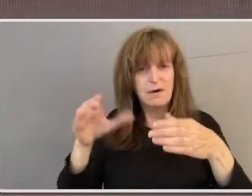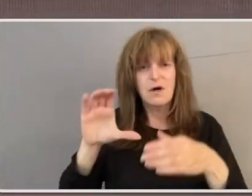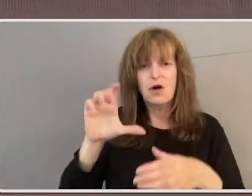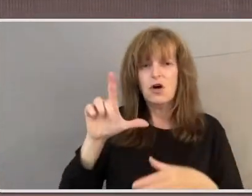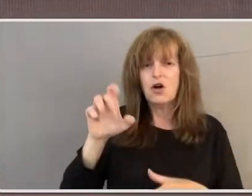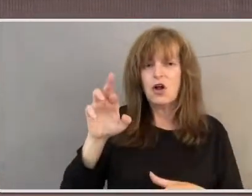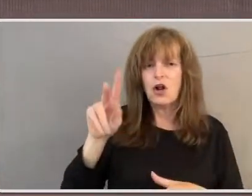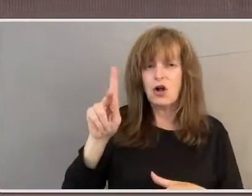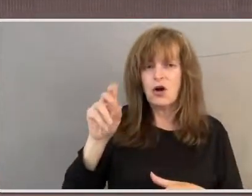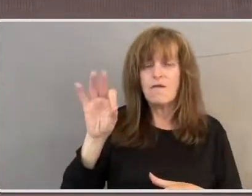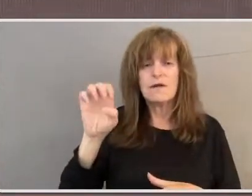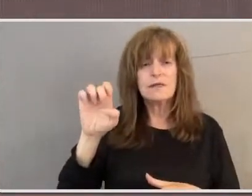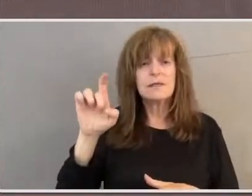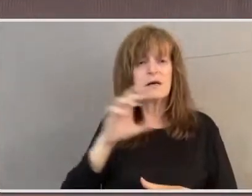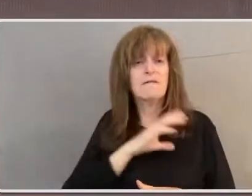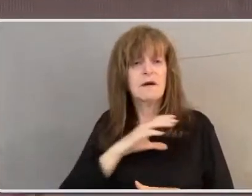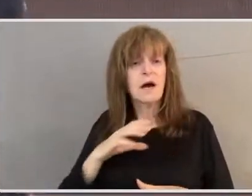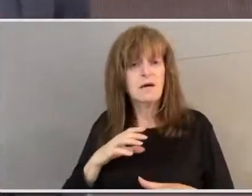oaths.